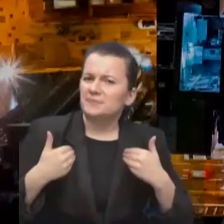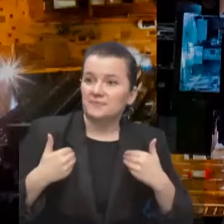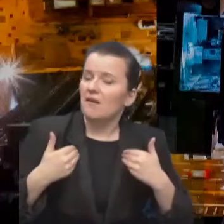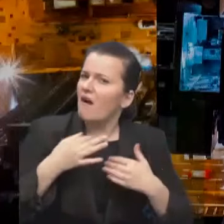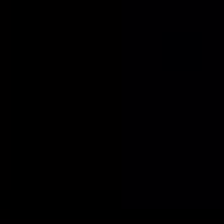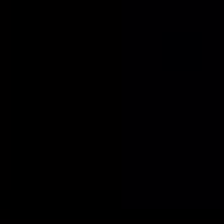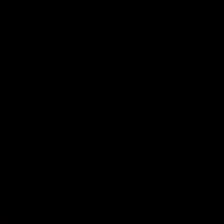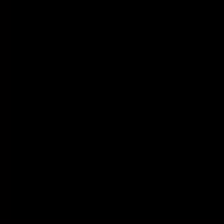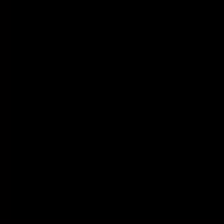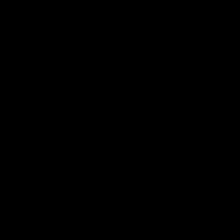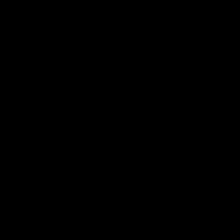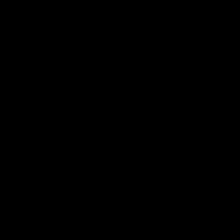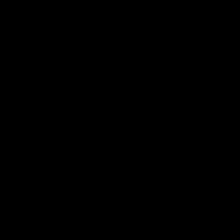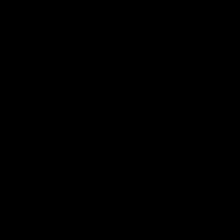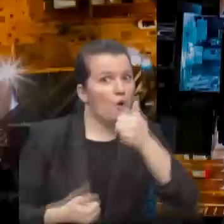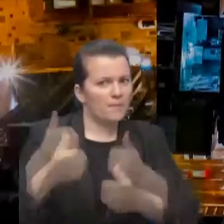brands.